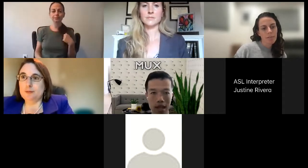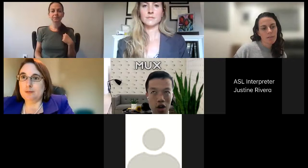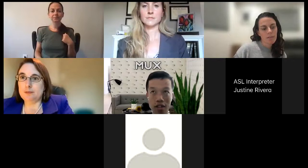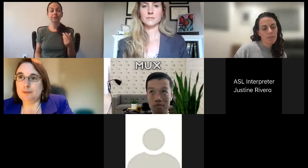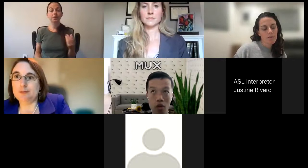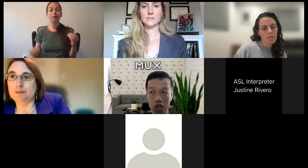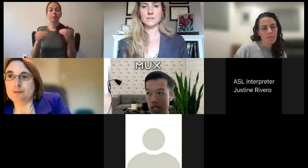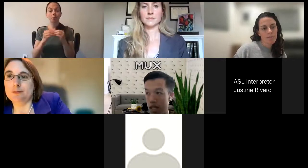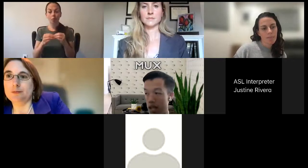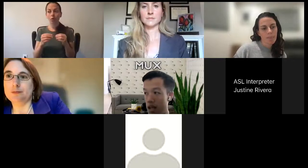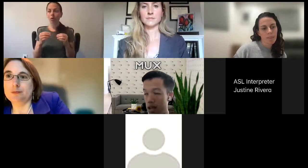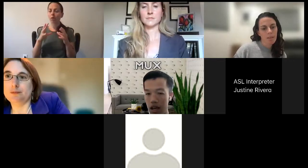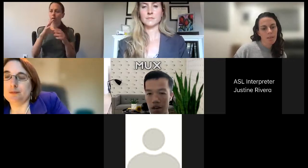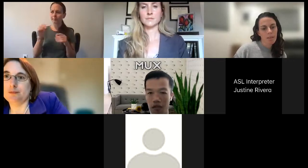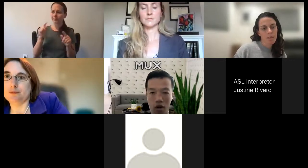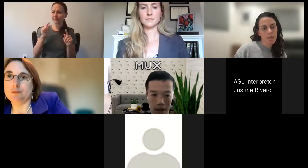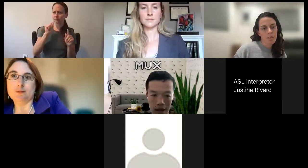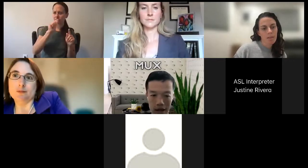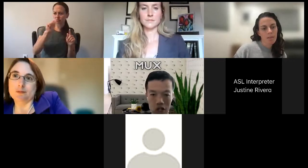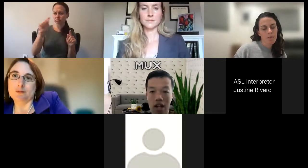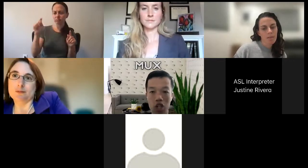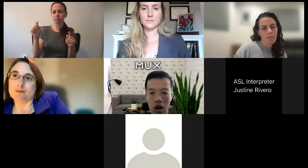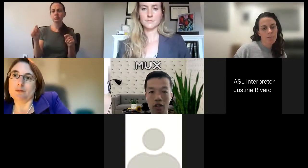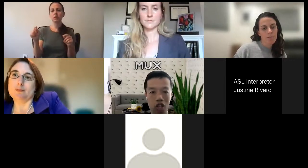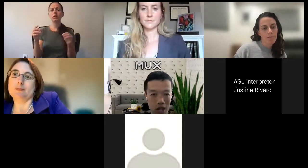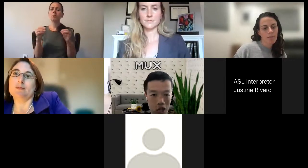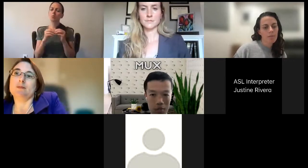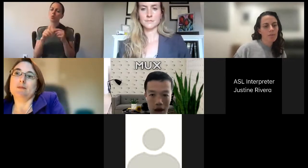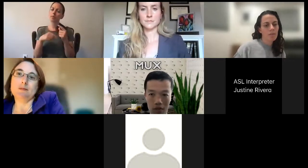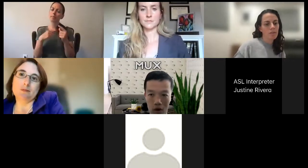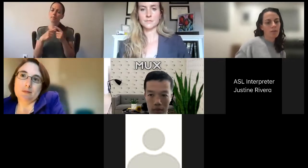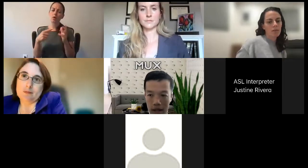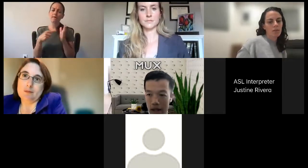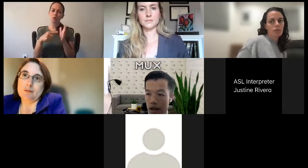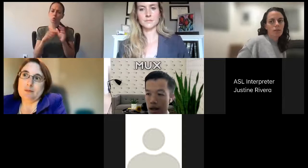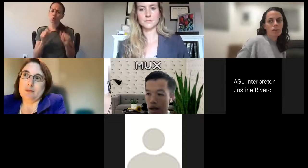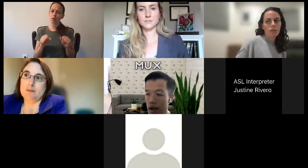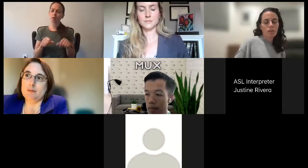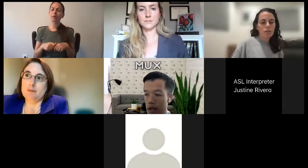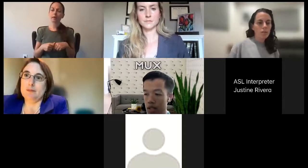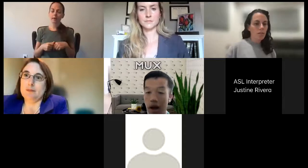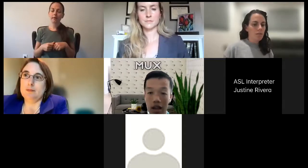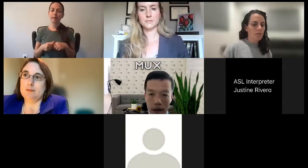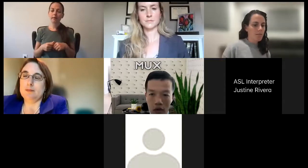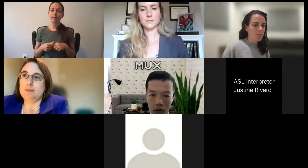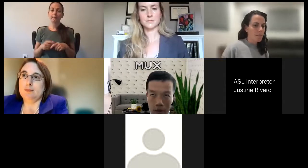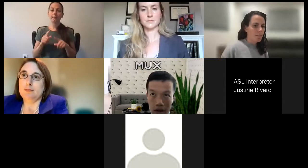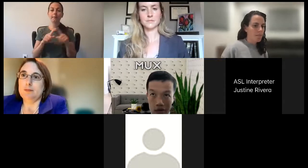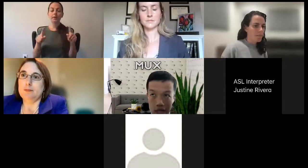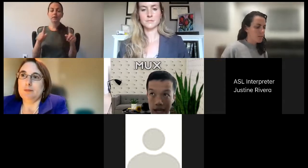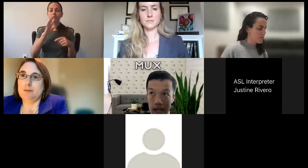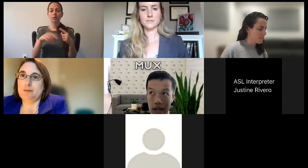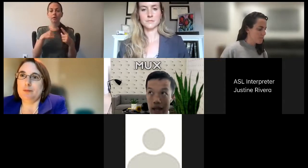more companies, and I know this is more than just an affordability challenge. There are other challenges beyond affordability, but just talking